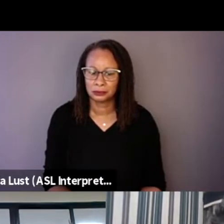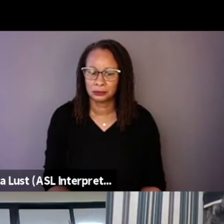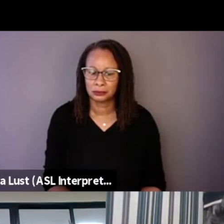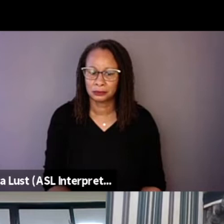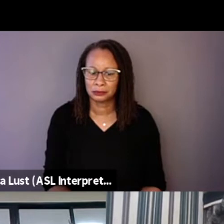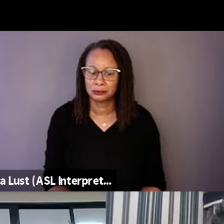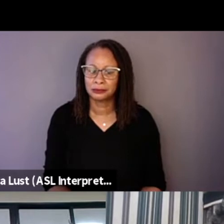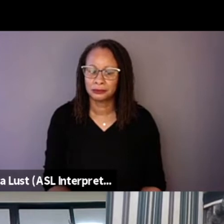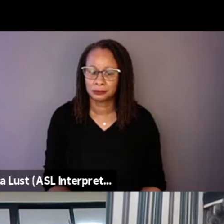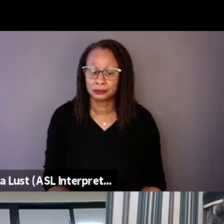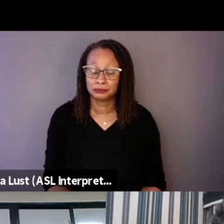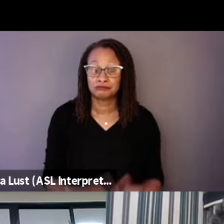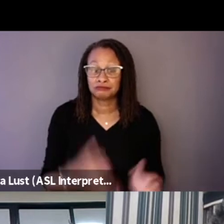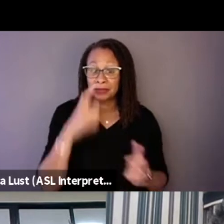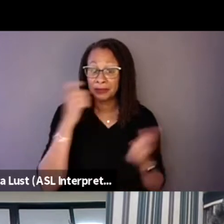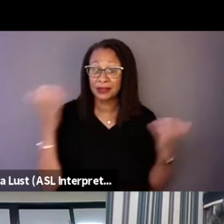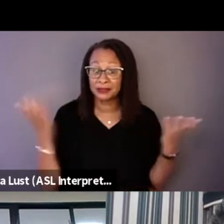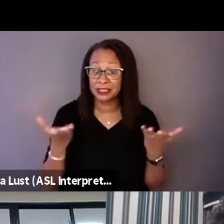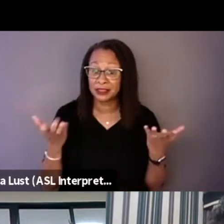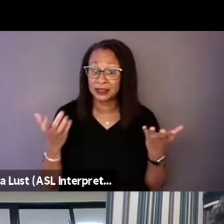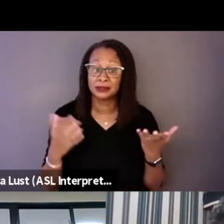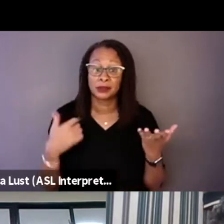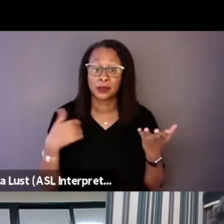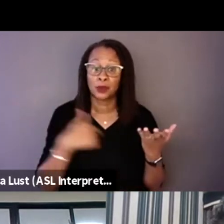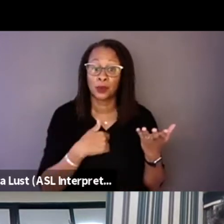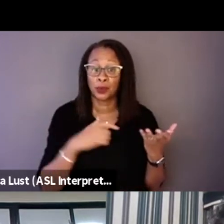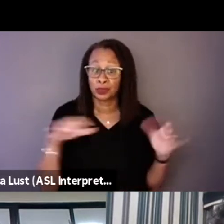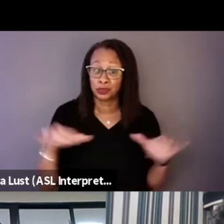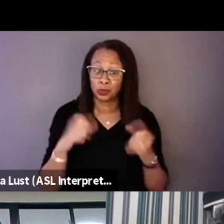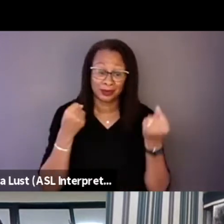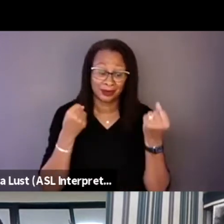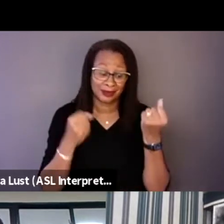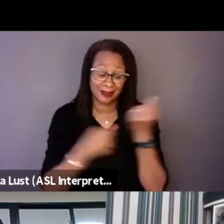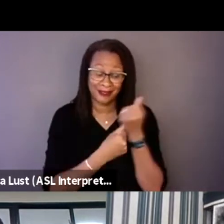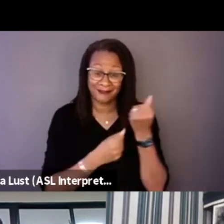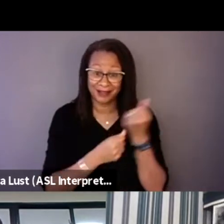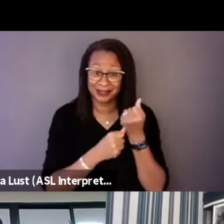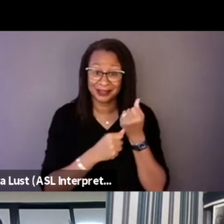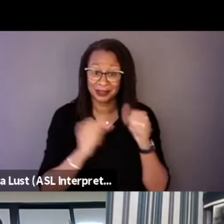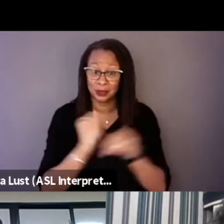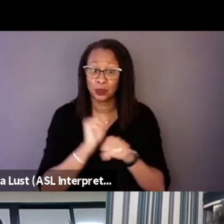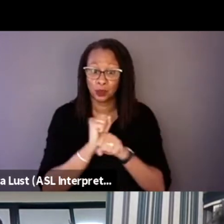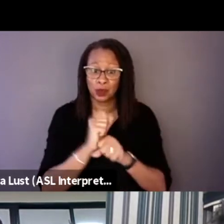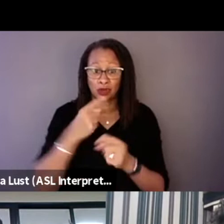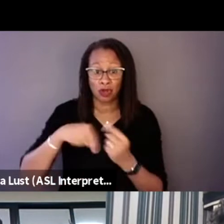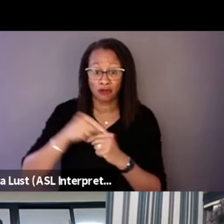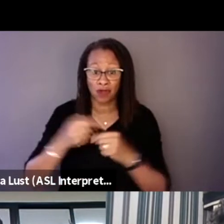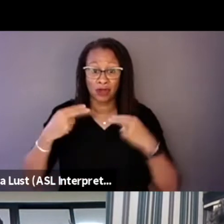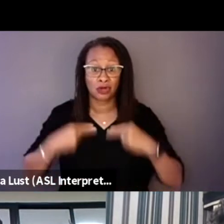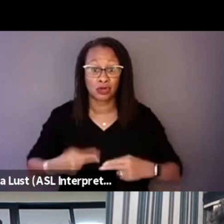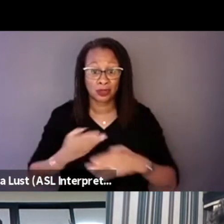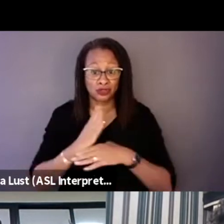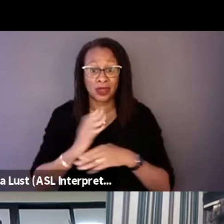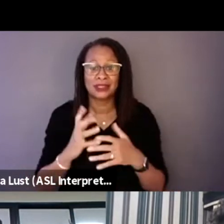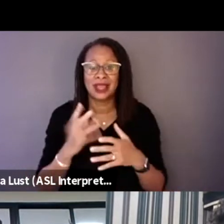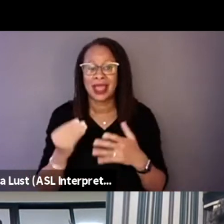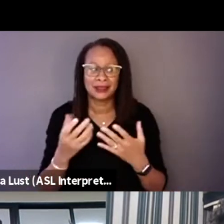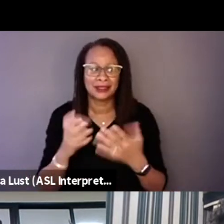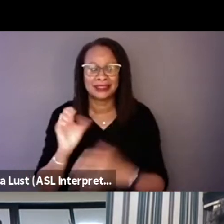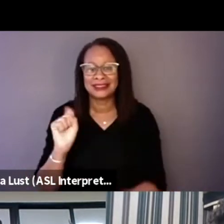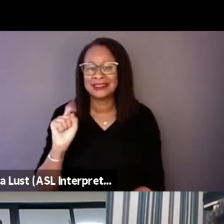So because of this, not only are we doing advocacy work around human rights and also statelessness, but it's